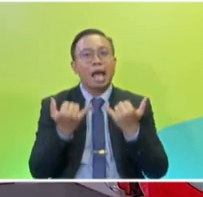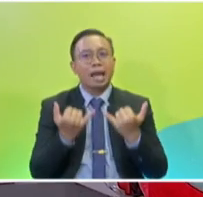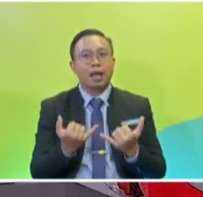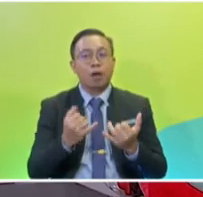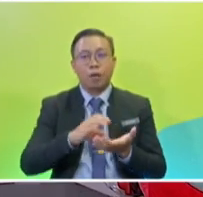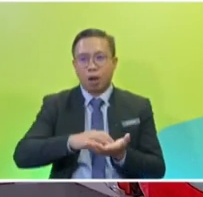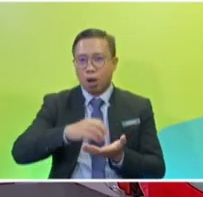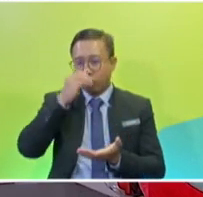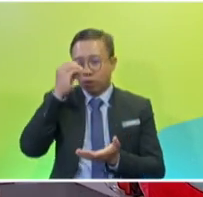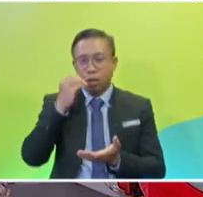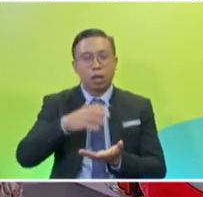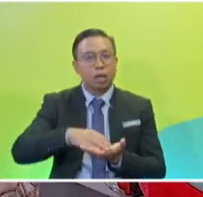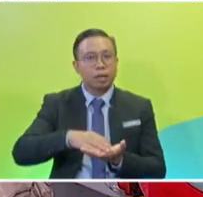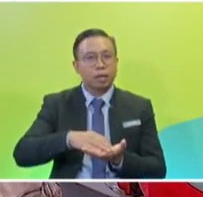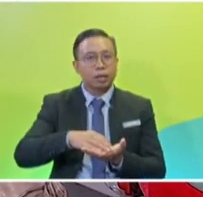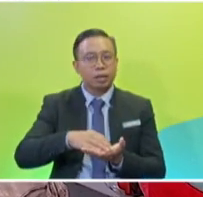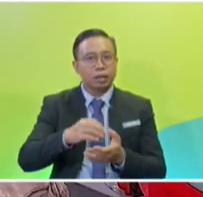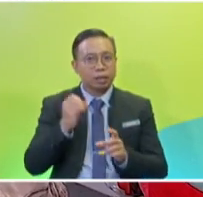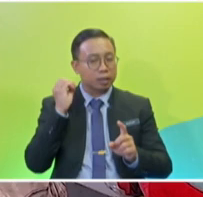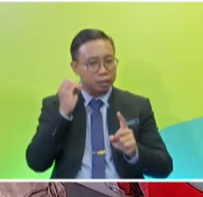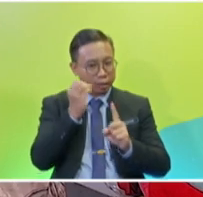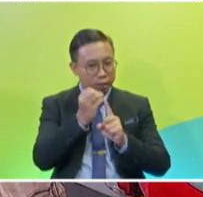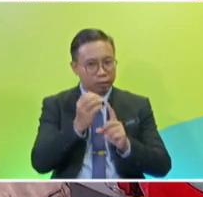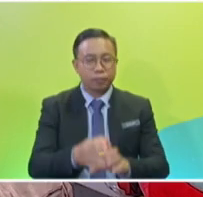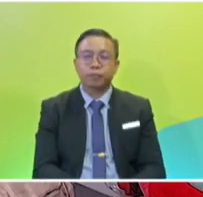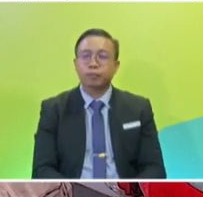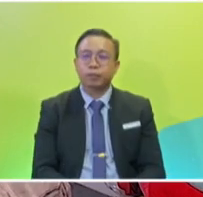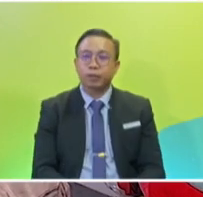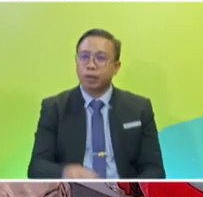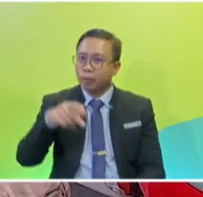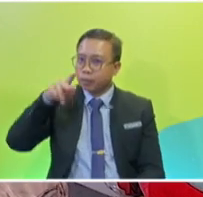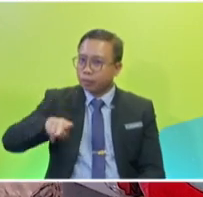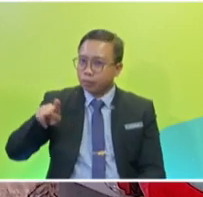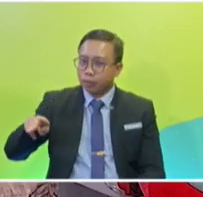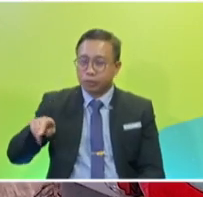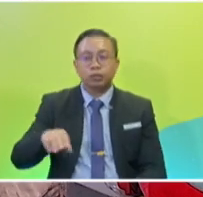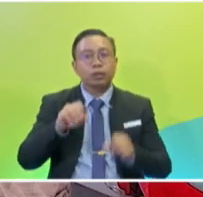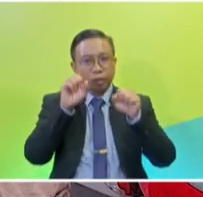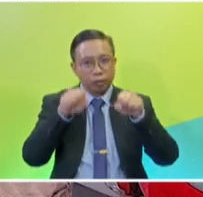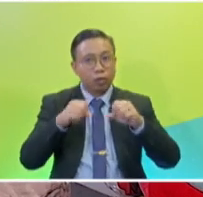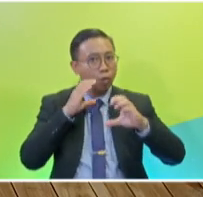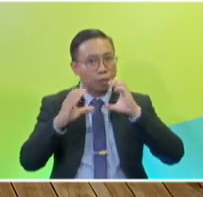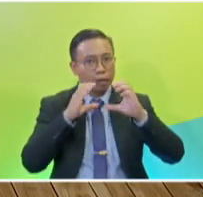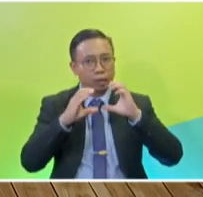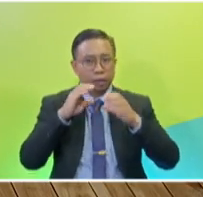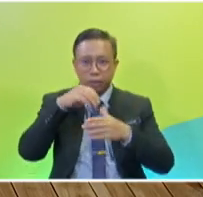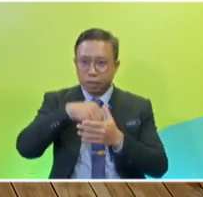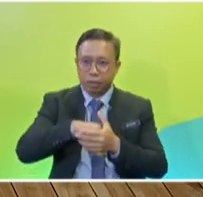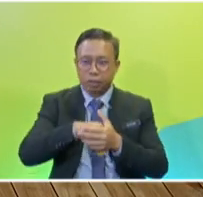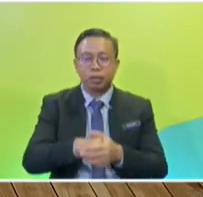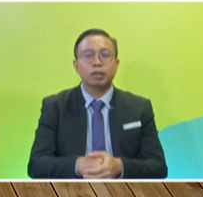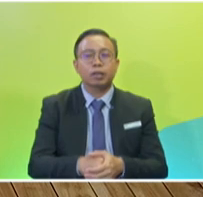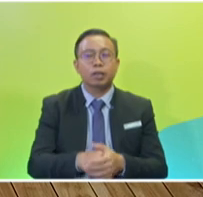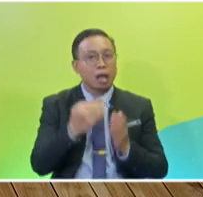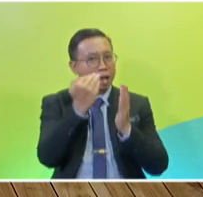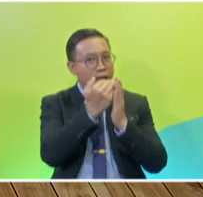learning outcome for today, Shafika. All right. Firstly, is definitely for our pupils back here mm-hmm. to be able to communicate intelligibly by